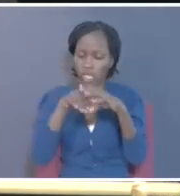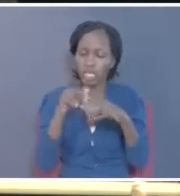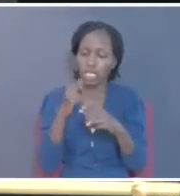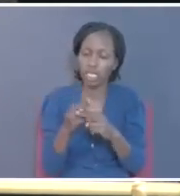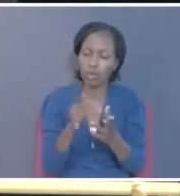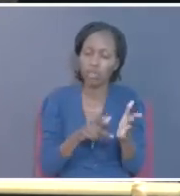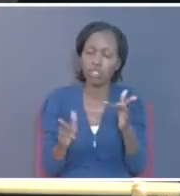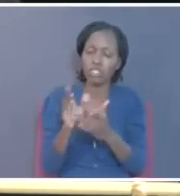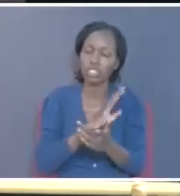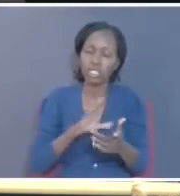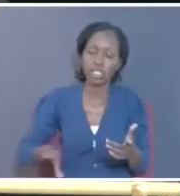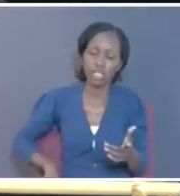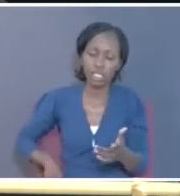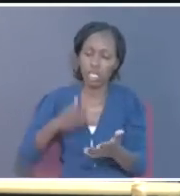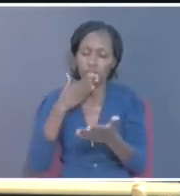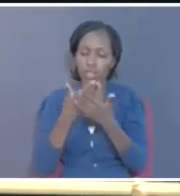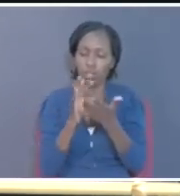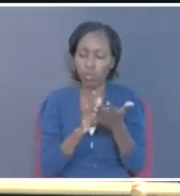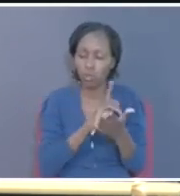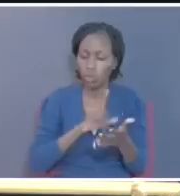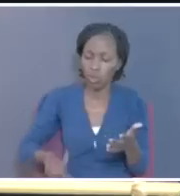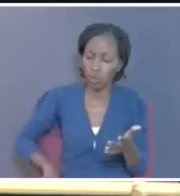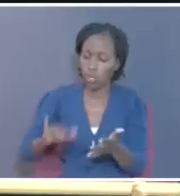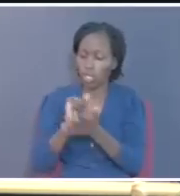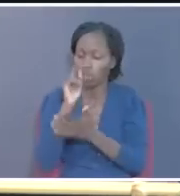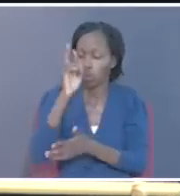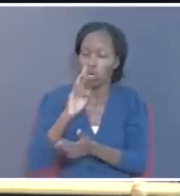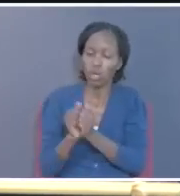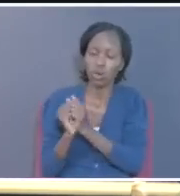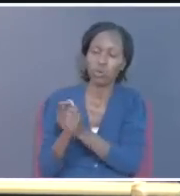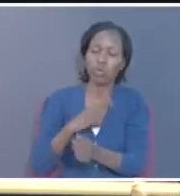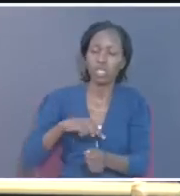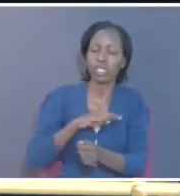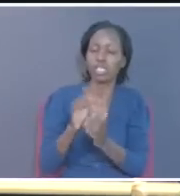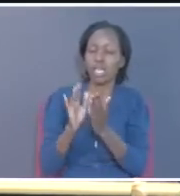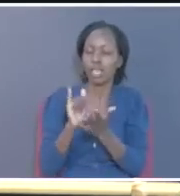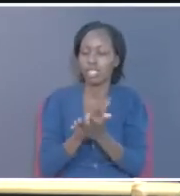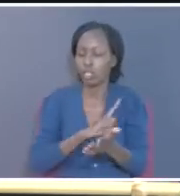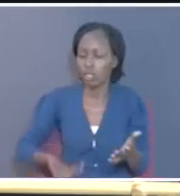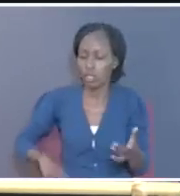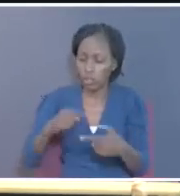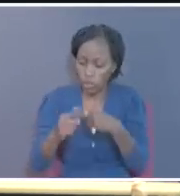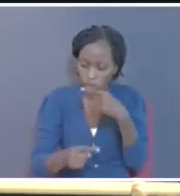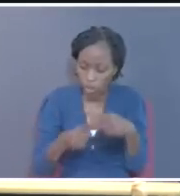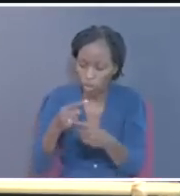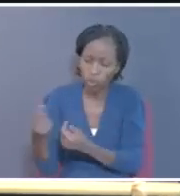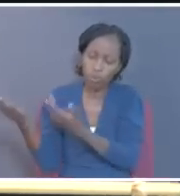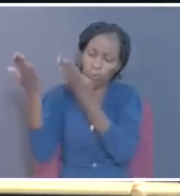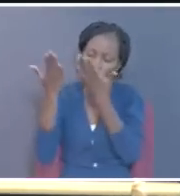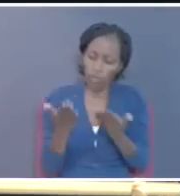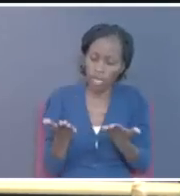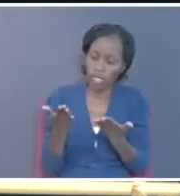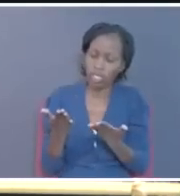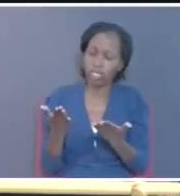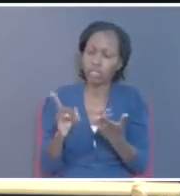of Jesus Christ. Thank you, Lord, that you are with us and that, Lord, you will continue providing unto